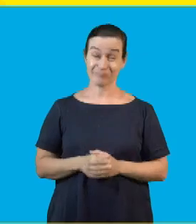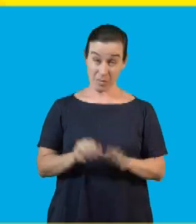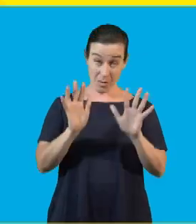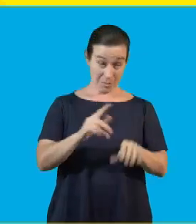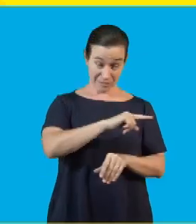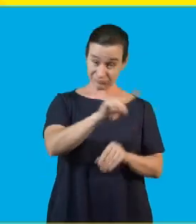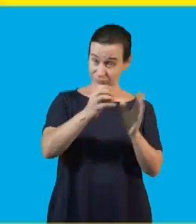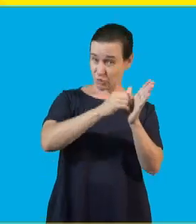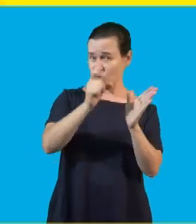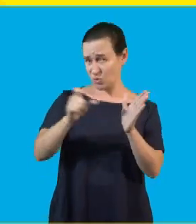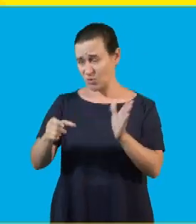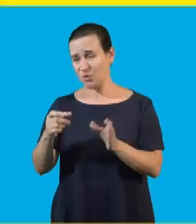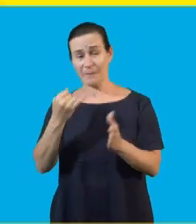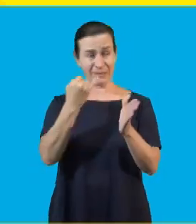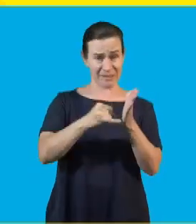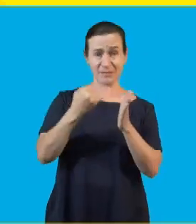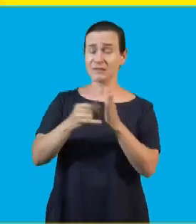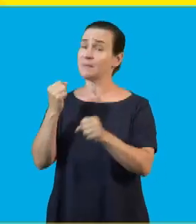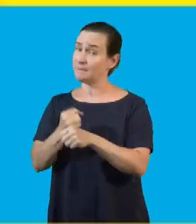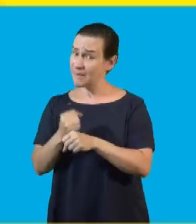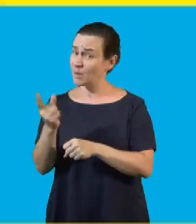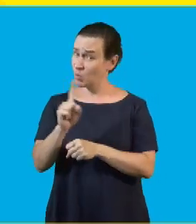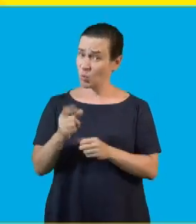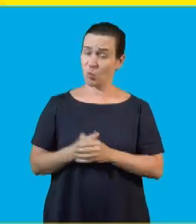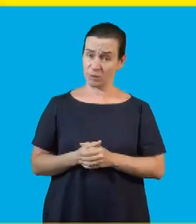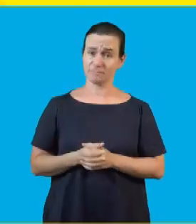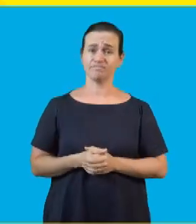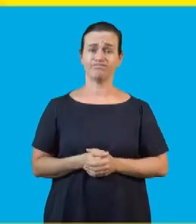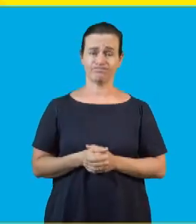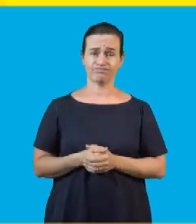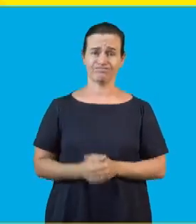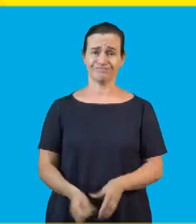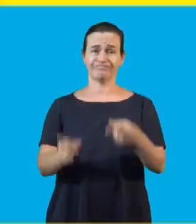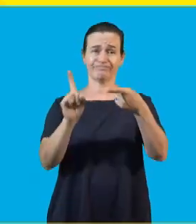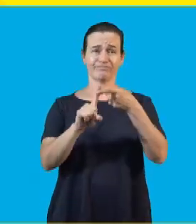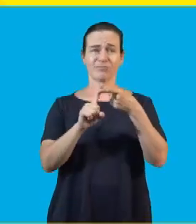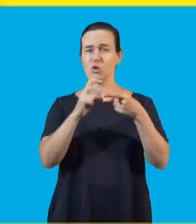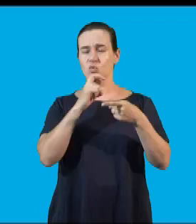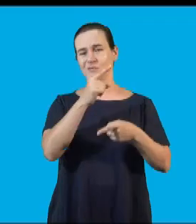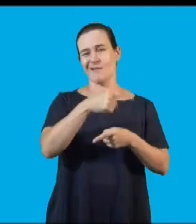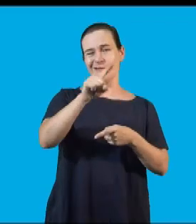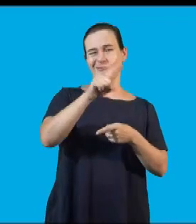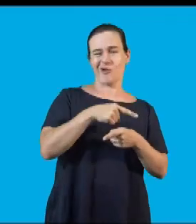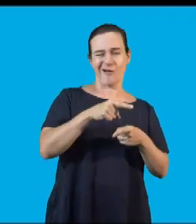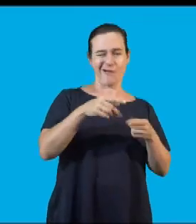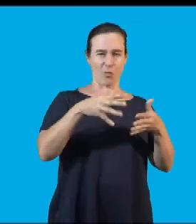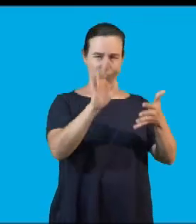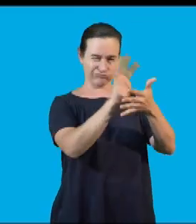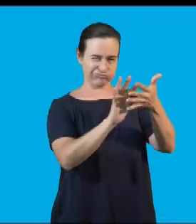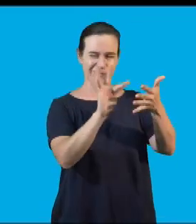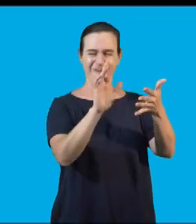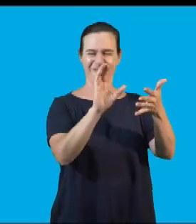Common errors and misconceptions that we find in transactional writing include the following: using the incorrect